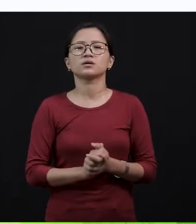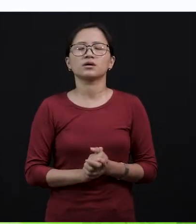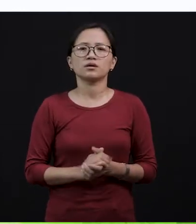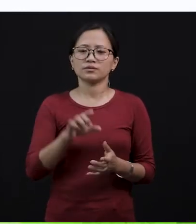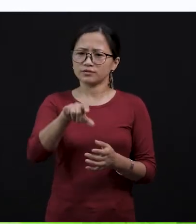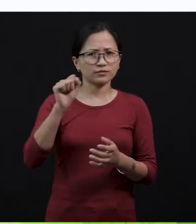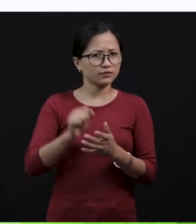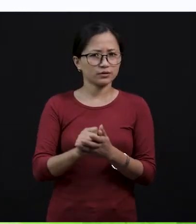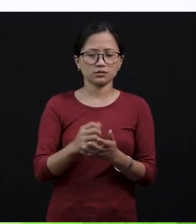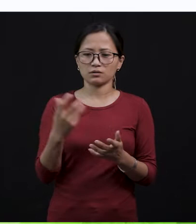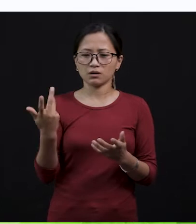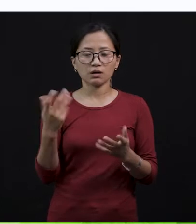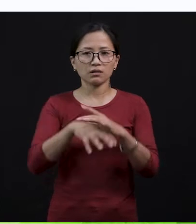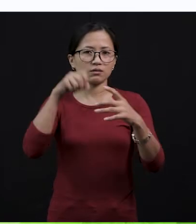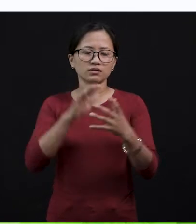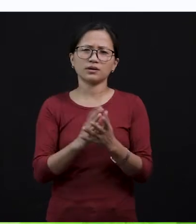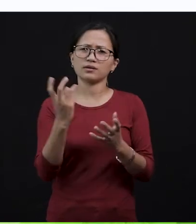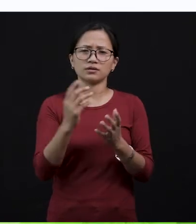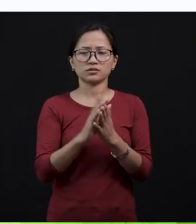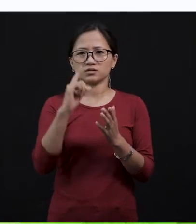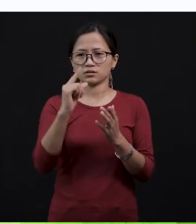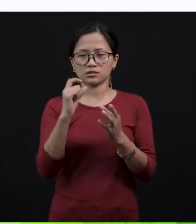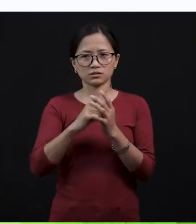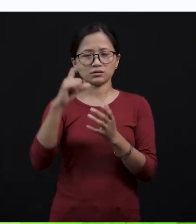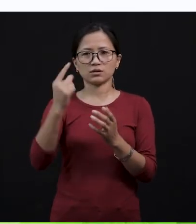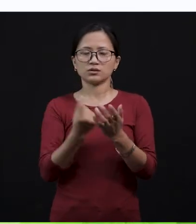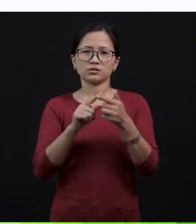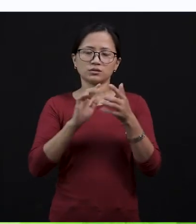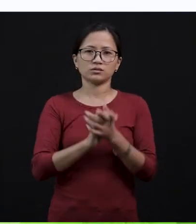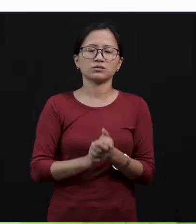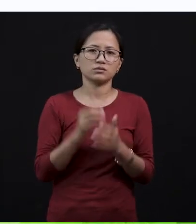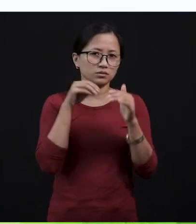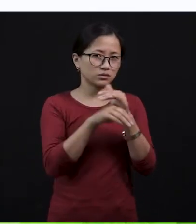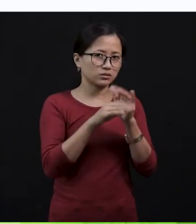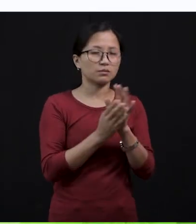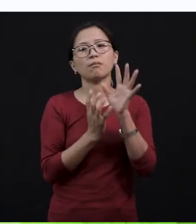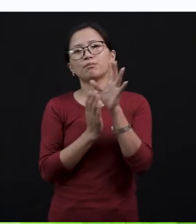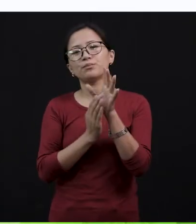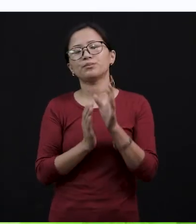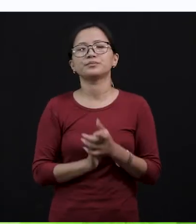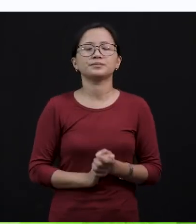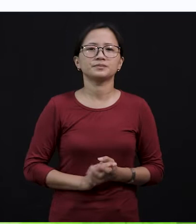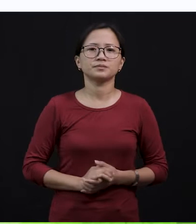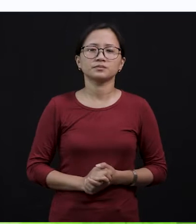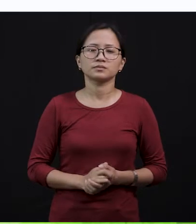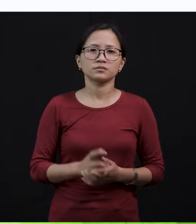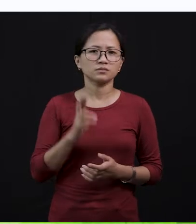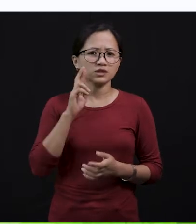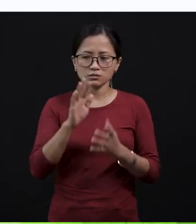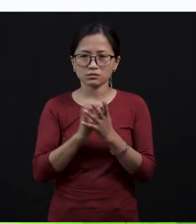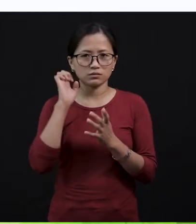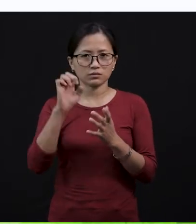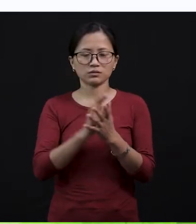find out any clues in order to trace him back. So he is called the Hidden Paw. Now, he is also